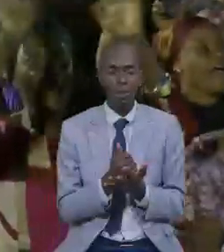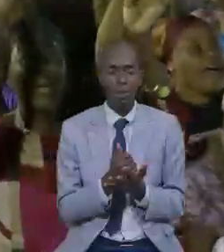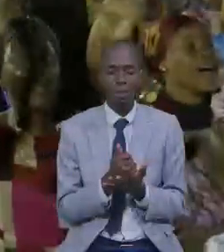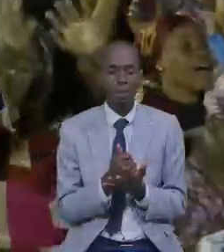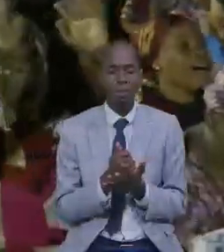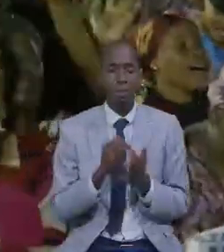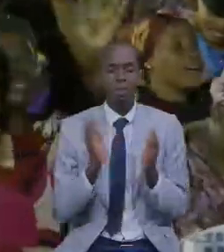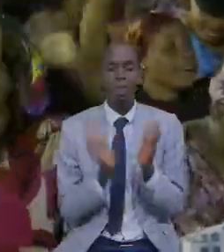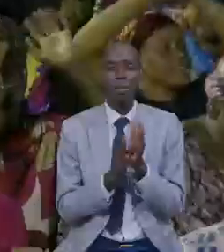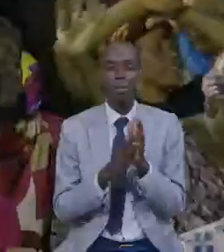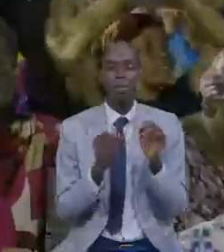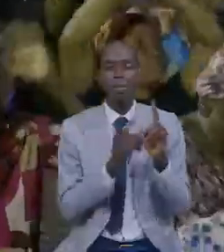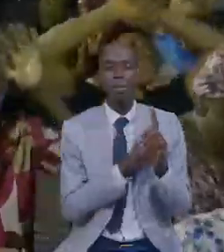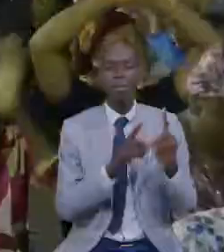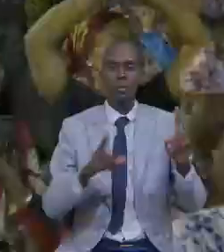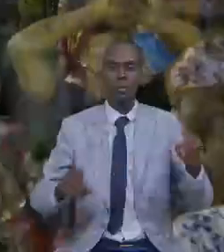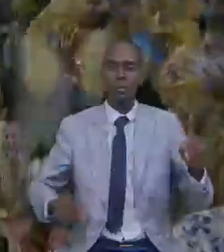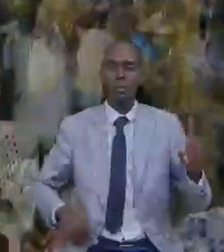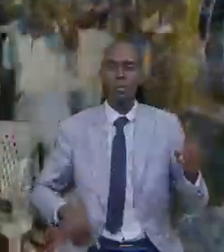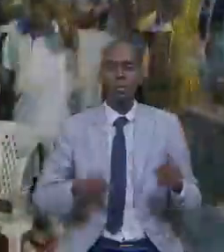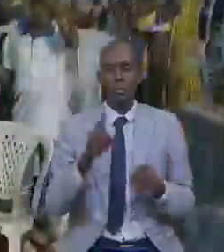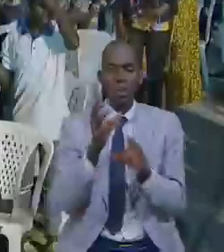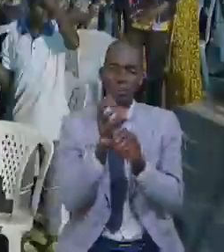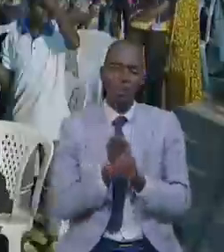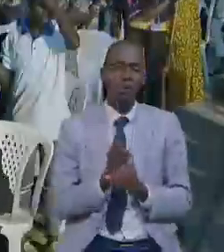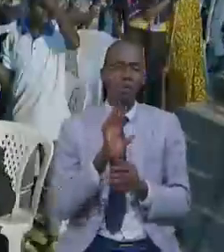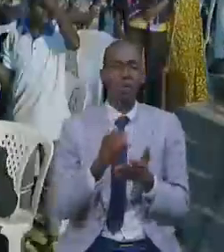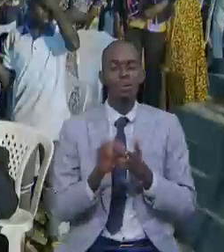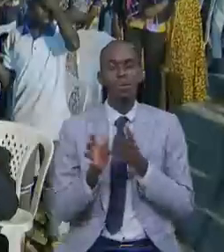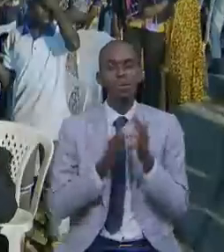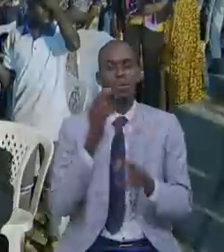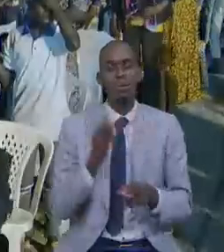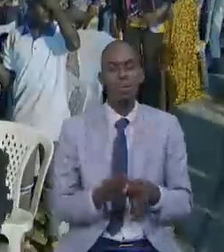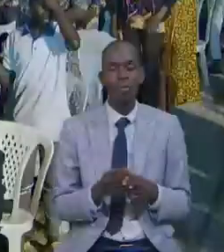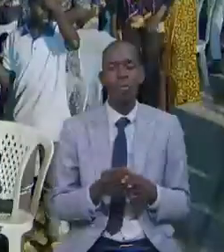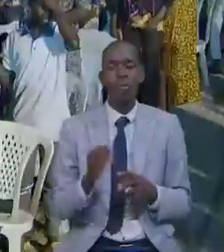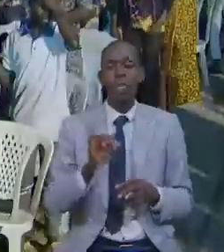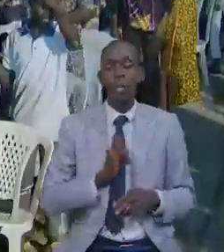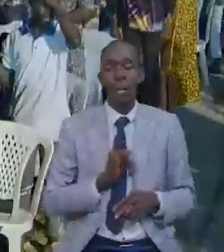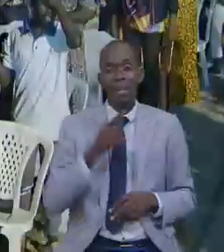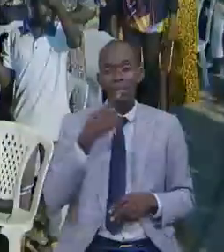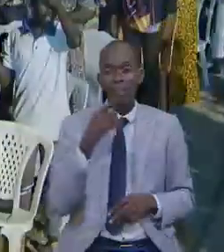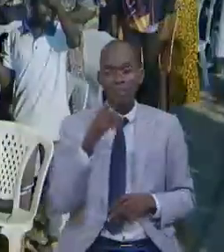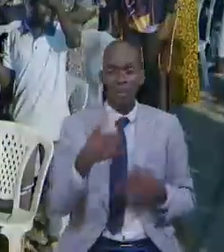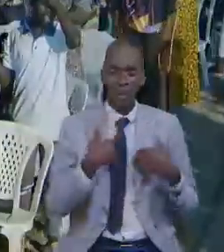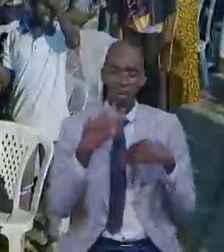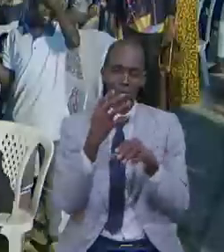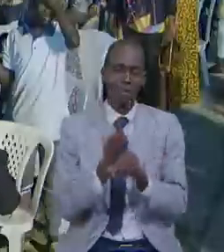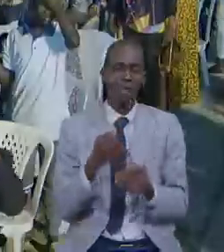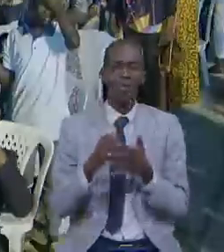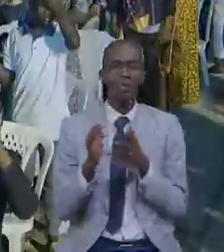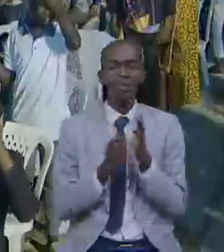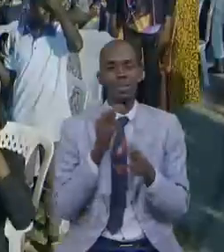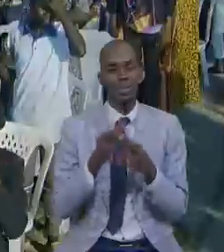Praise the Lord, you got it. I said you got it. Check up